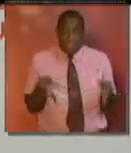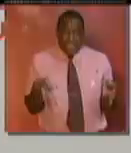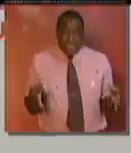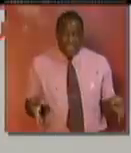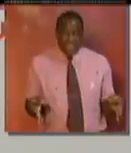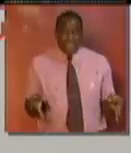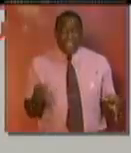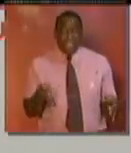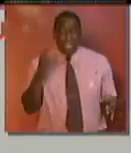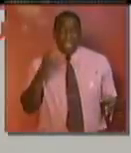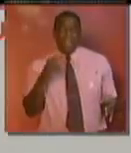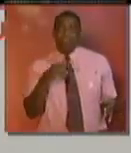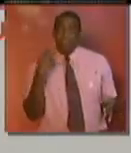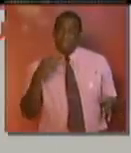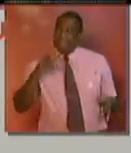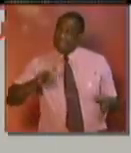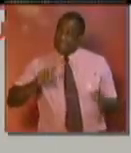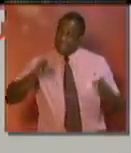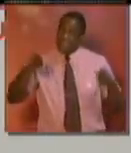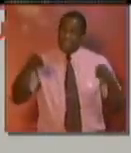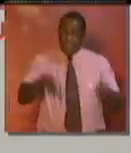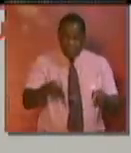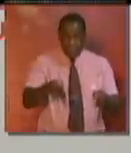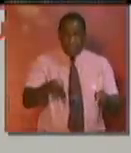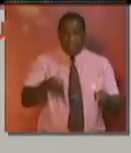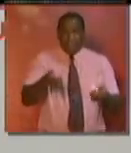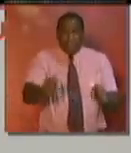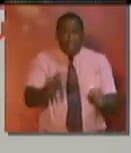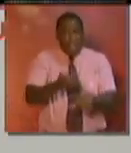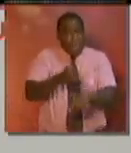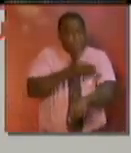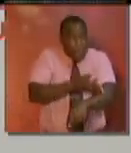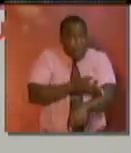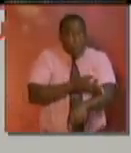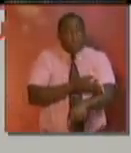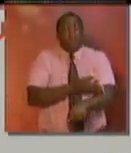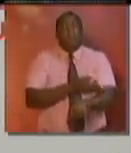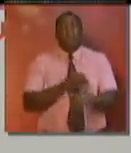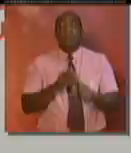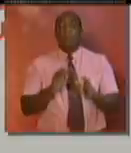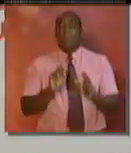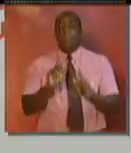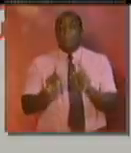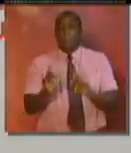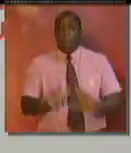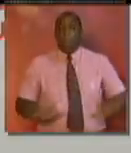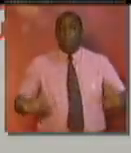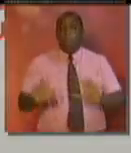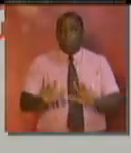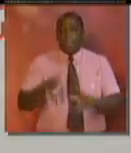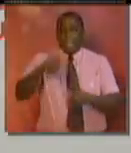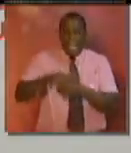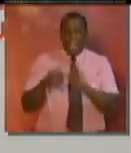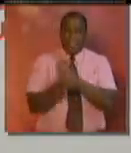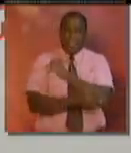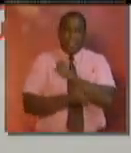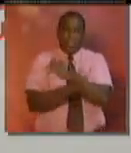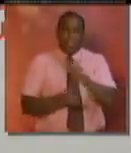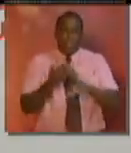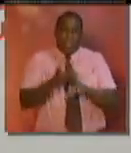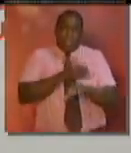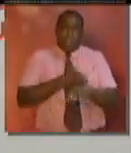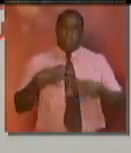the healthy population move into shape, get moving, move with us